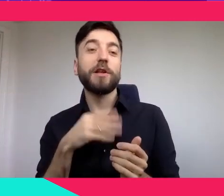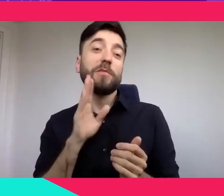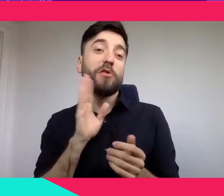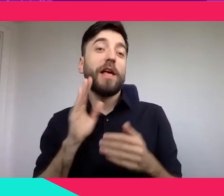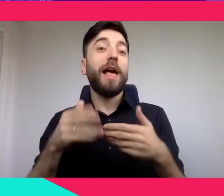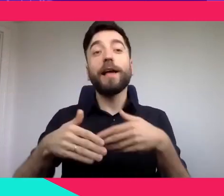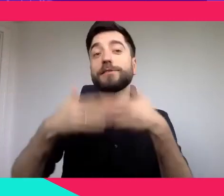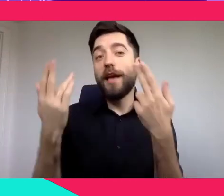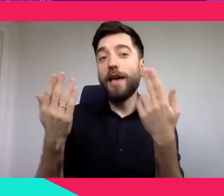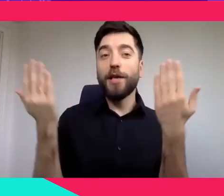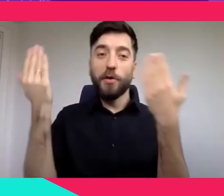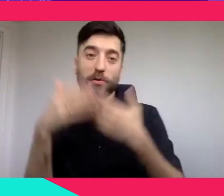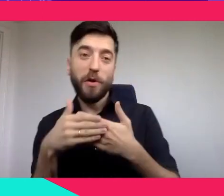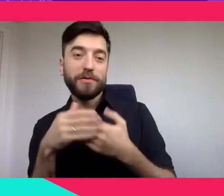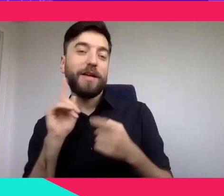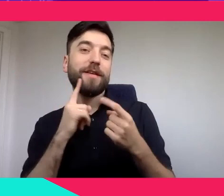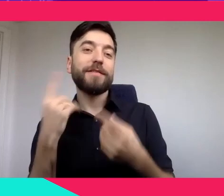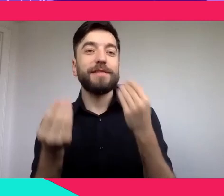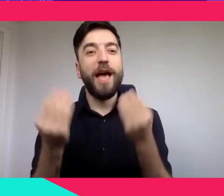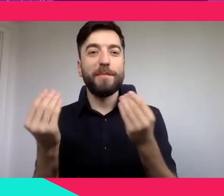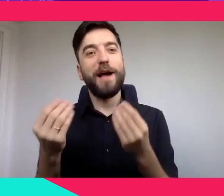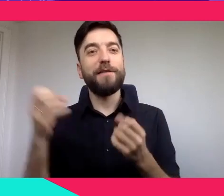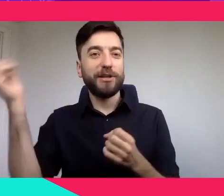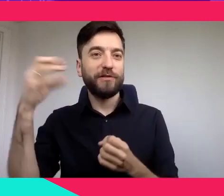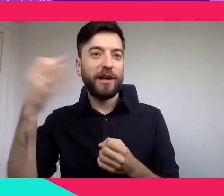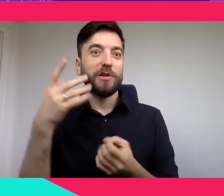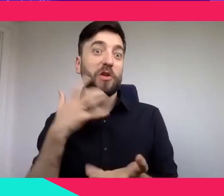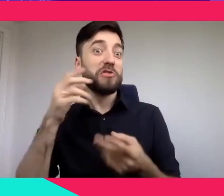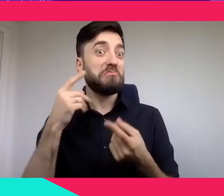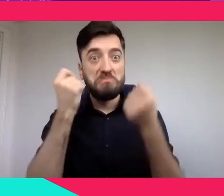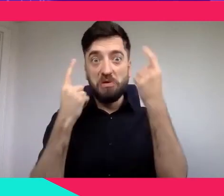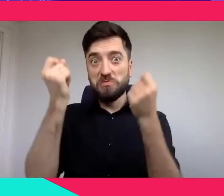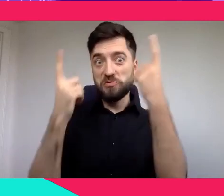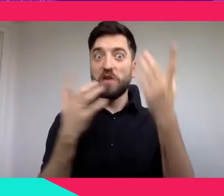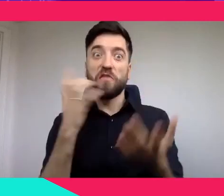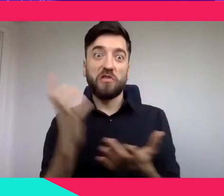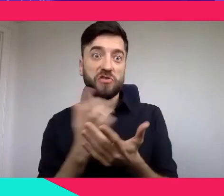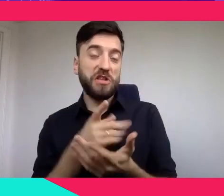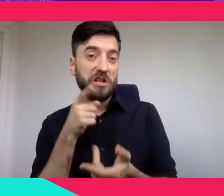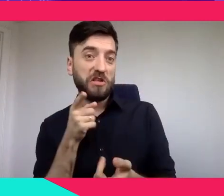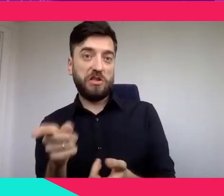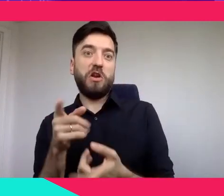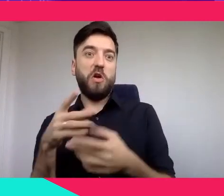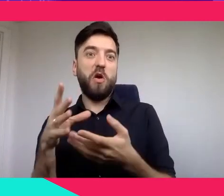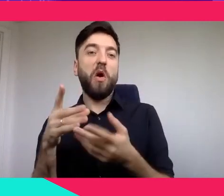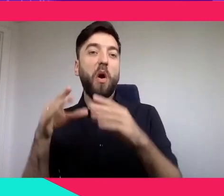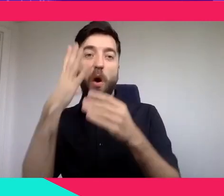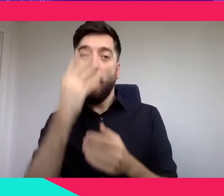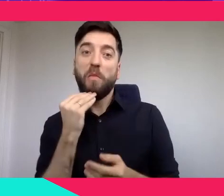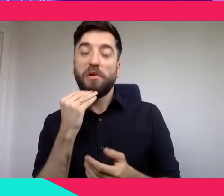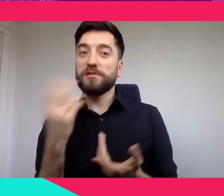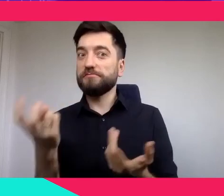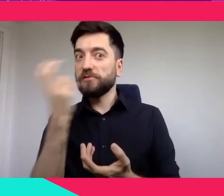that has come out of opening up our collection. It's made by a Berlin-based artist and designer called Katzi